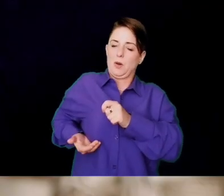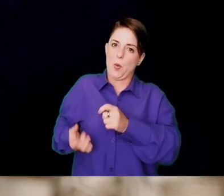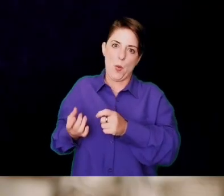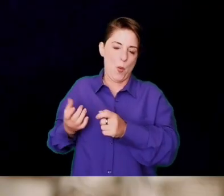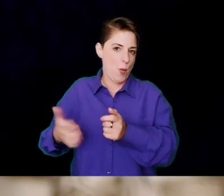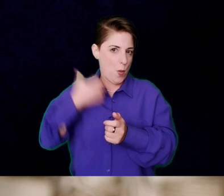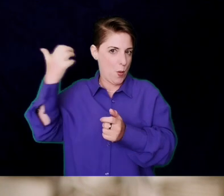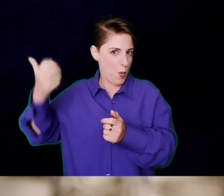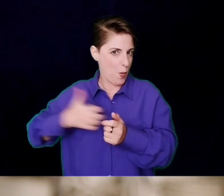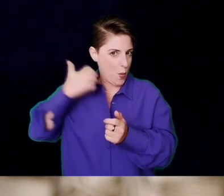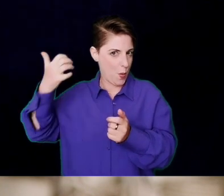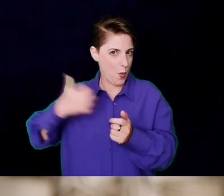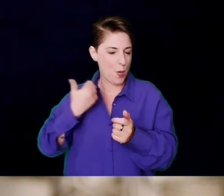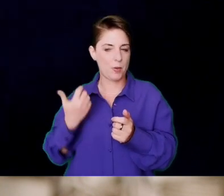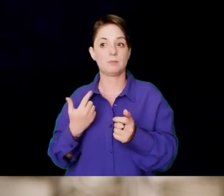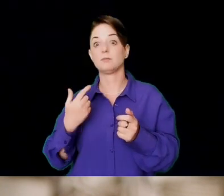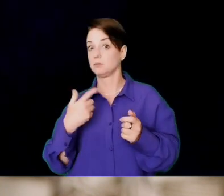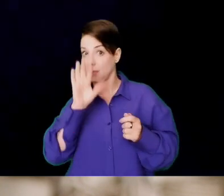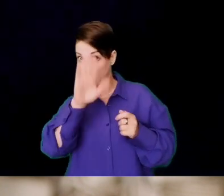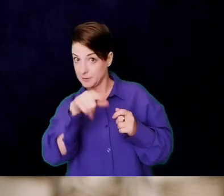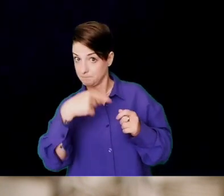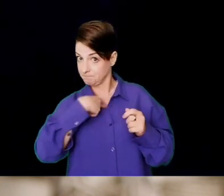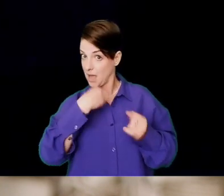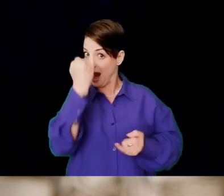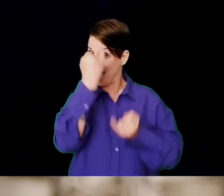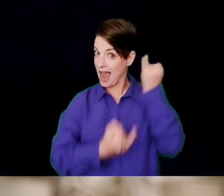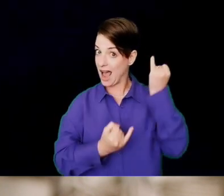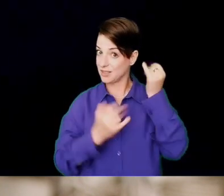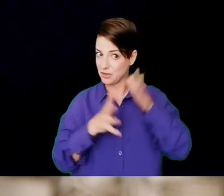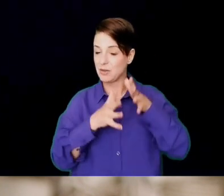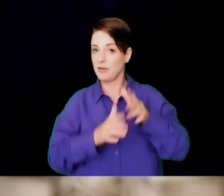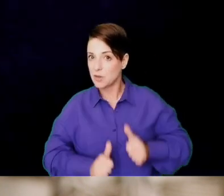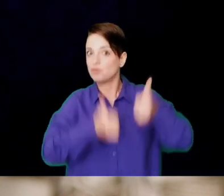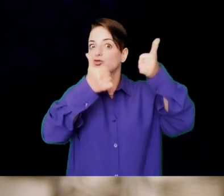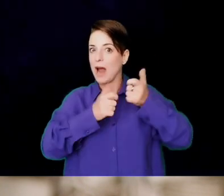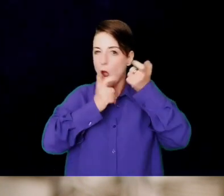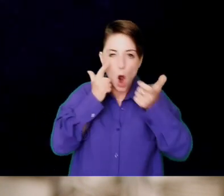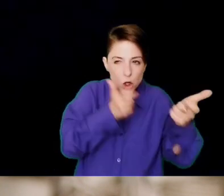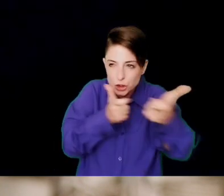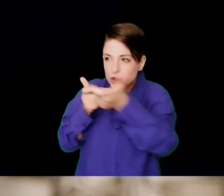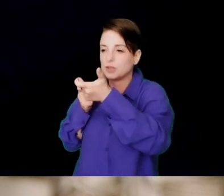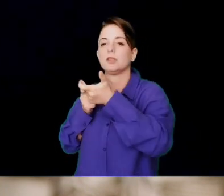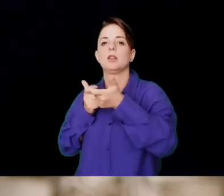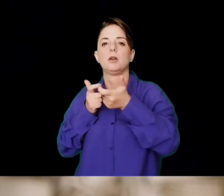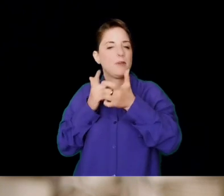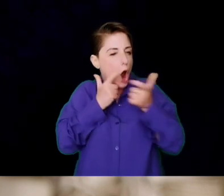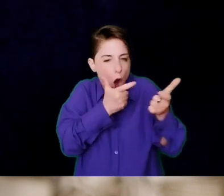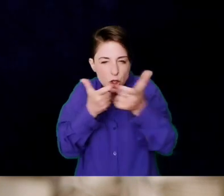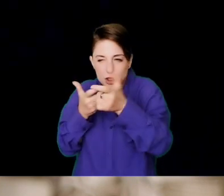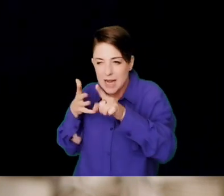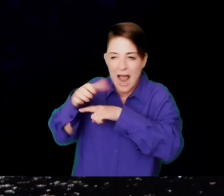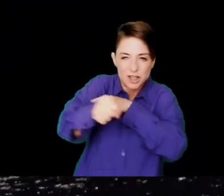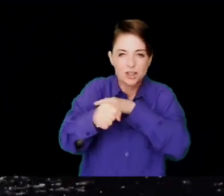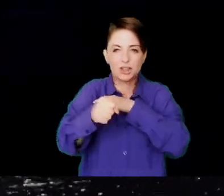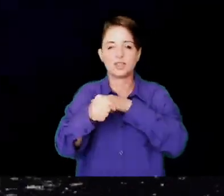the last of the great hunters, all right? Remember that. We are the last people that have to go out there and hunt what we